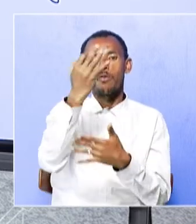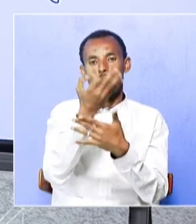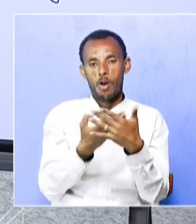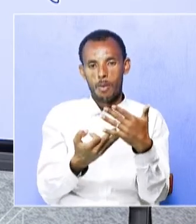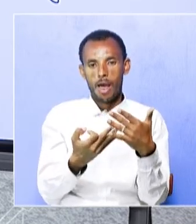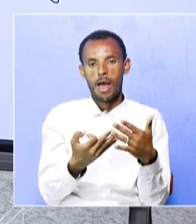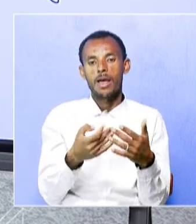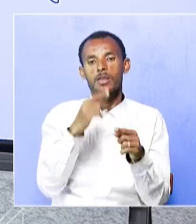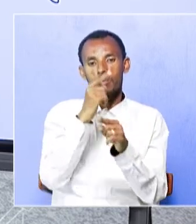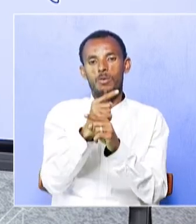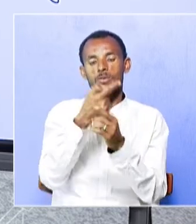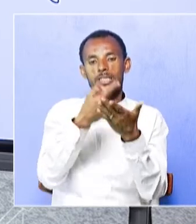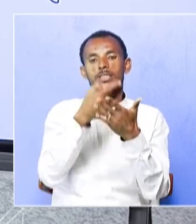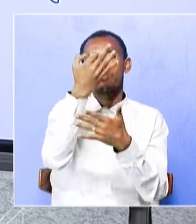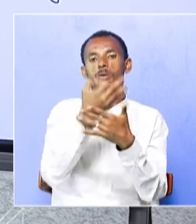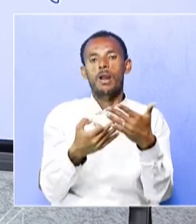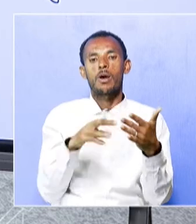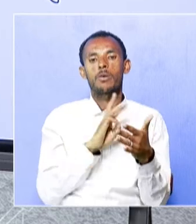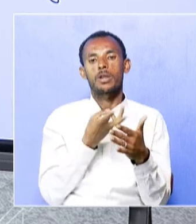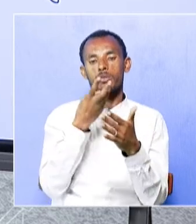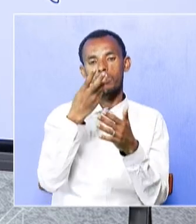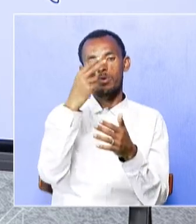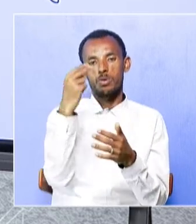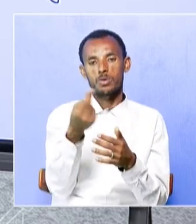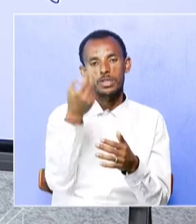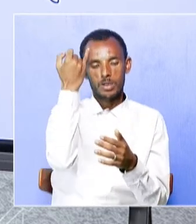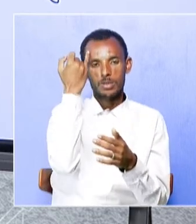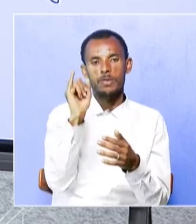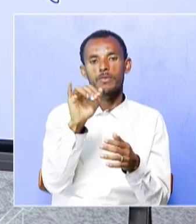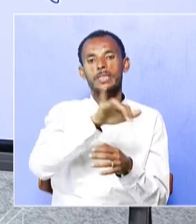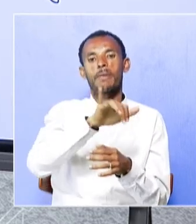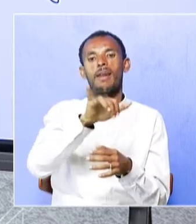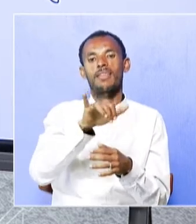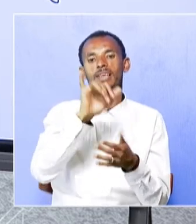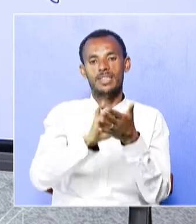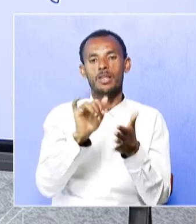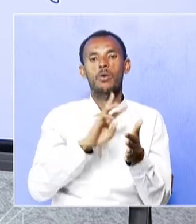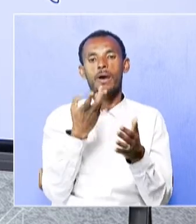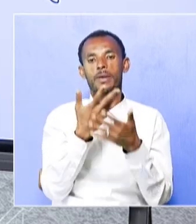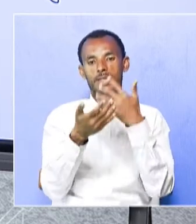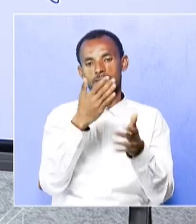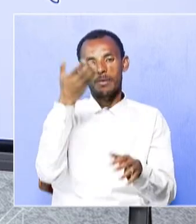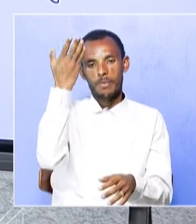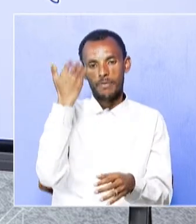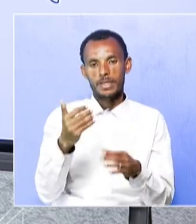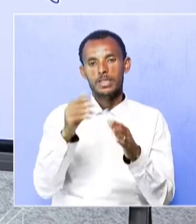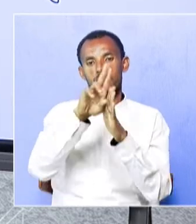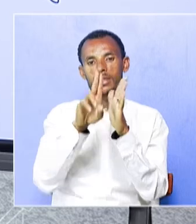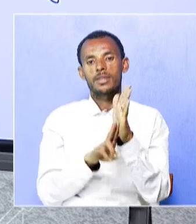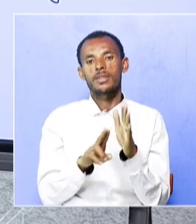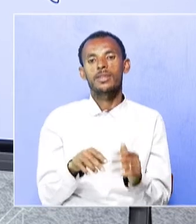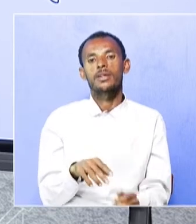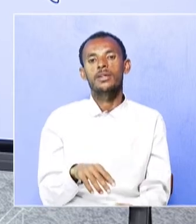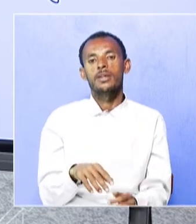formula, we need to apply the concept of similarity that we have discussed in the previous unit.